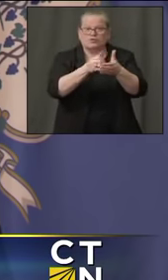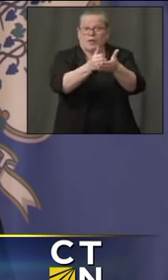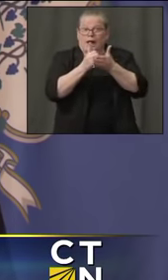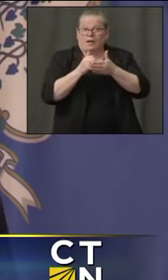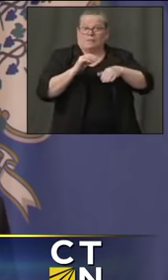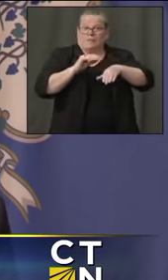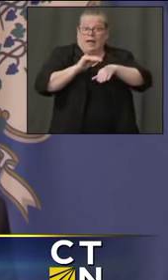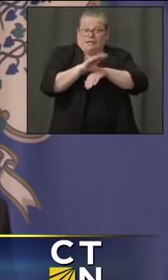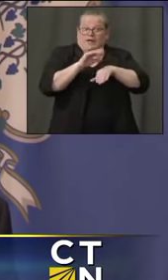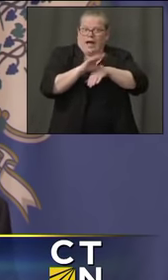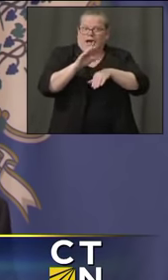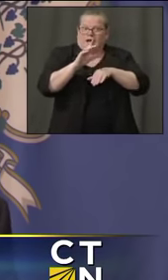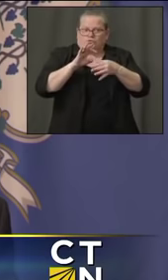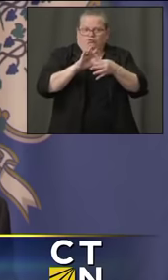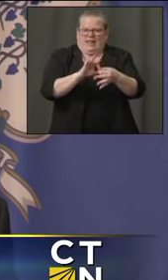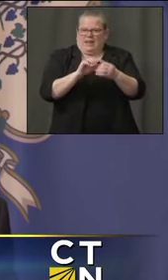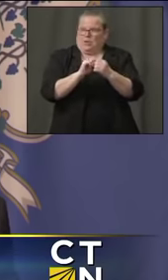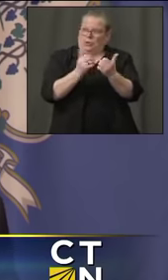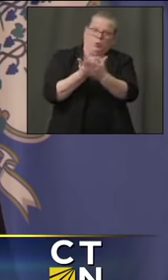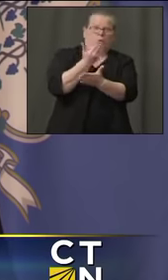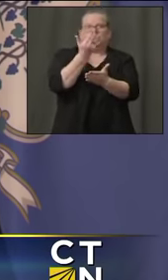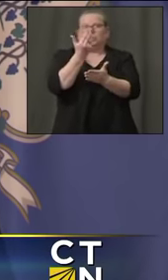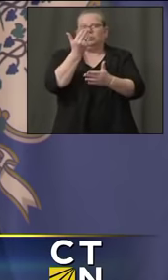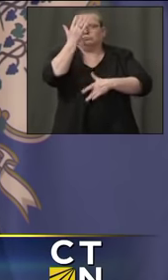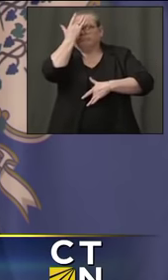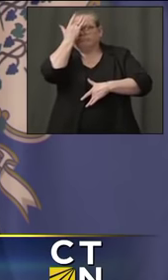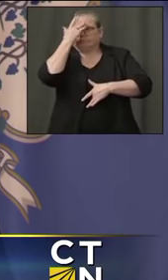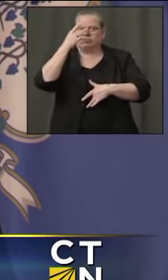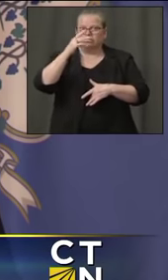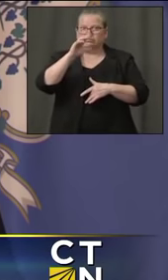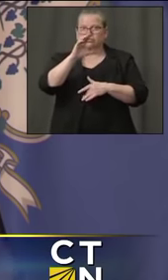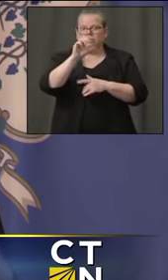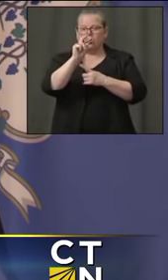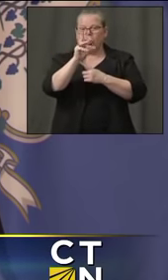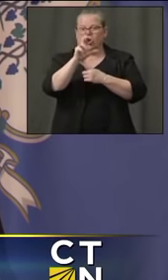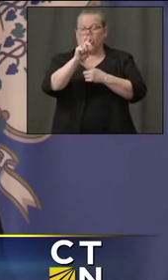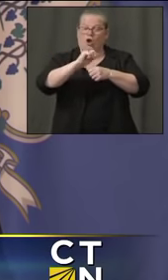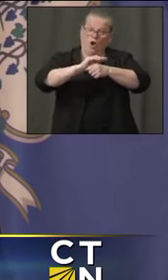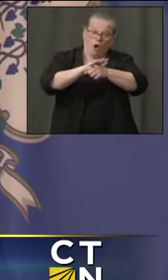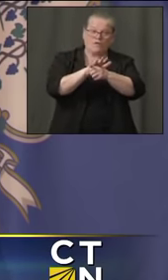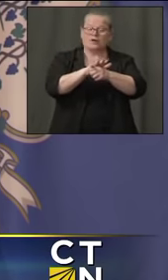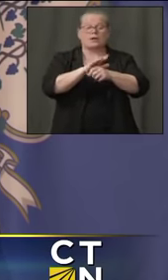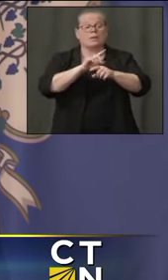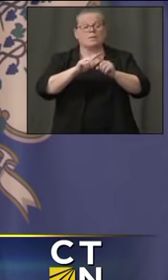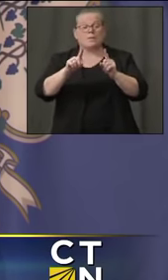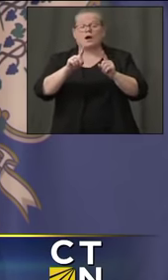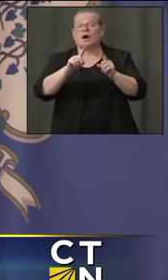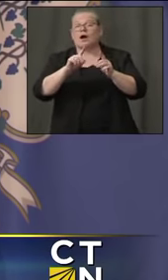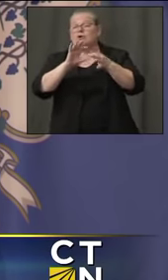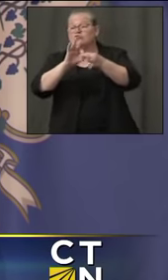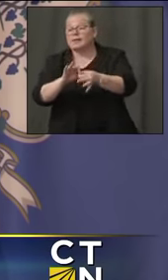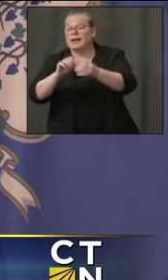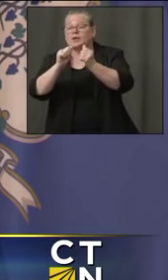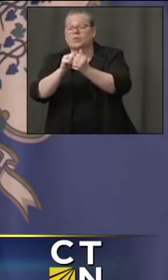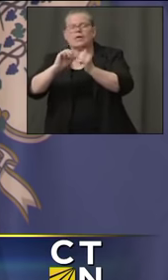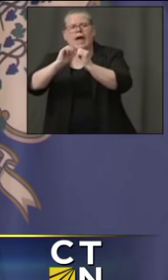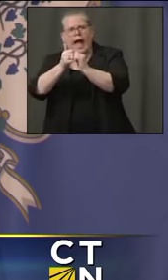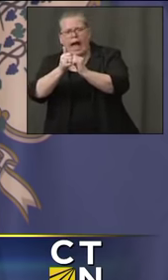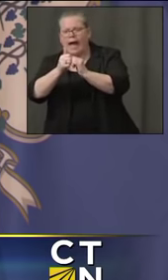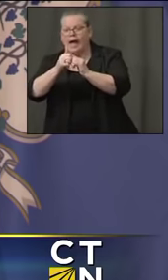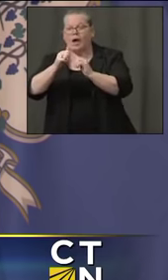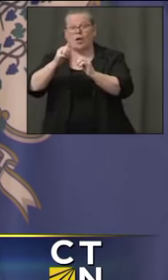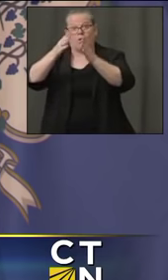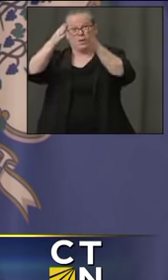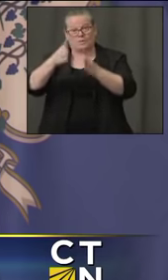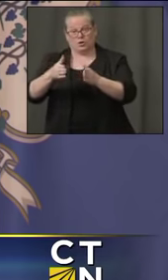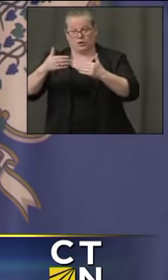COVID. And when it comes to the implementation of a track and trace policy, I'd like to attract the very best people to help advise us on